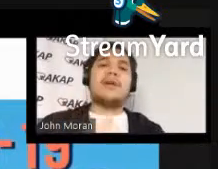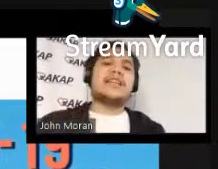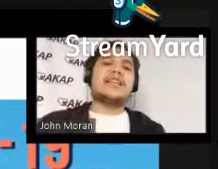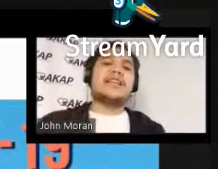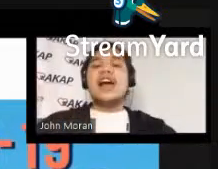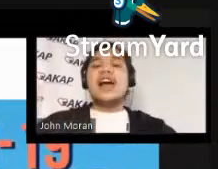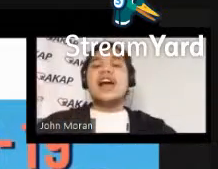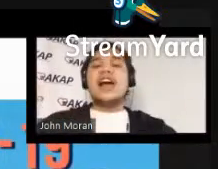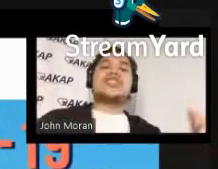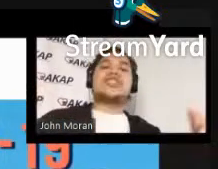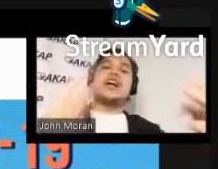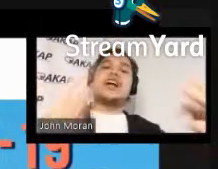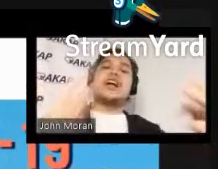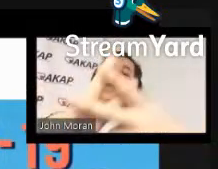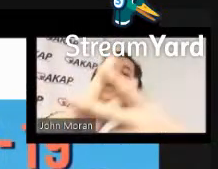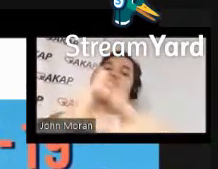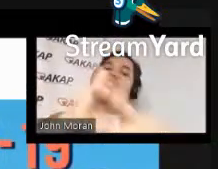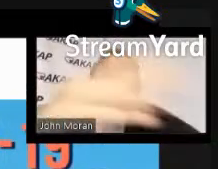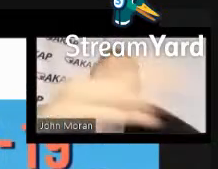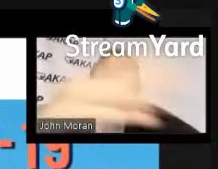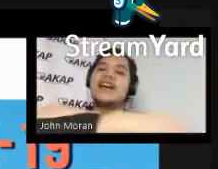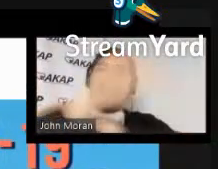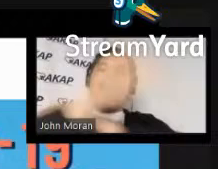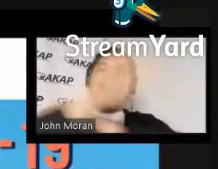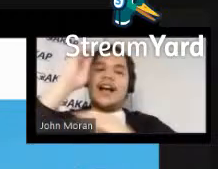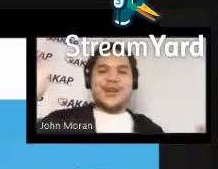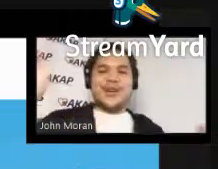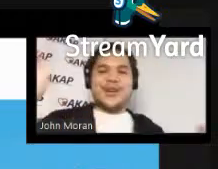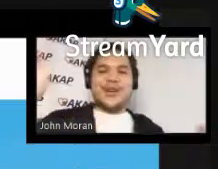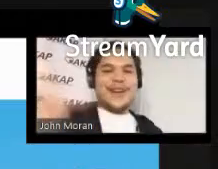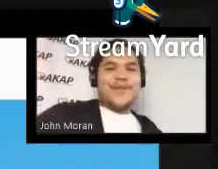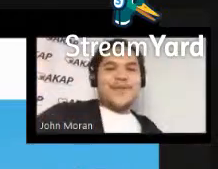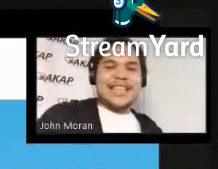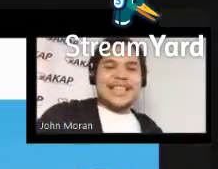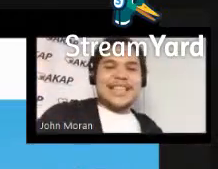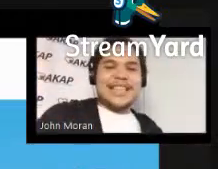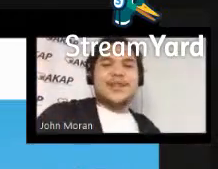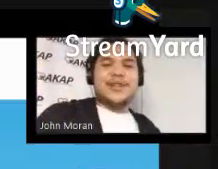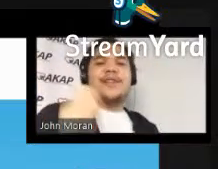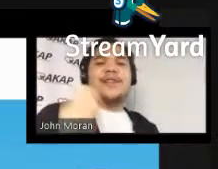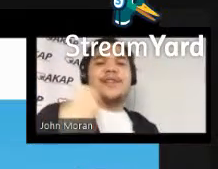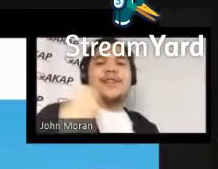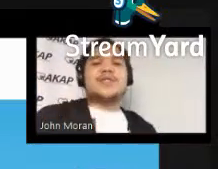Po tayo sa nangyayari ngayon. Ating hashtag, AKAP-GURO.